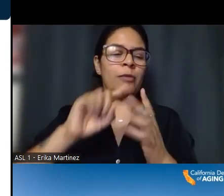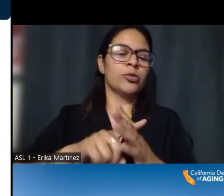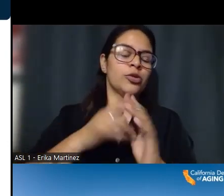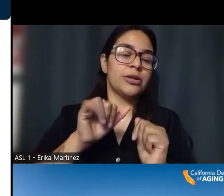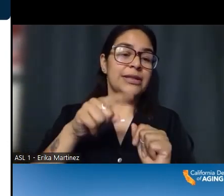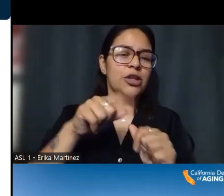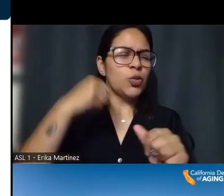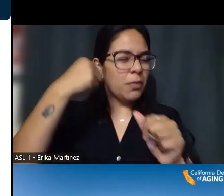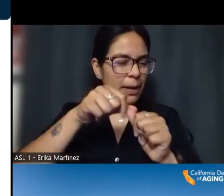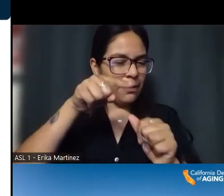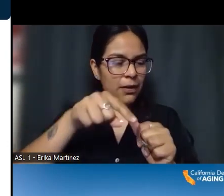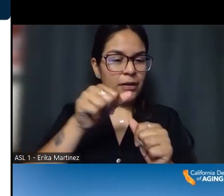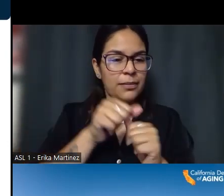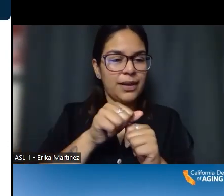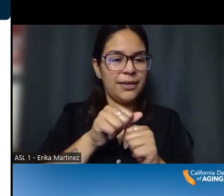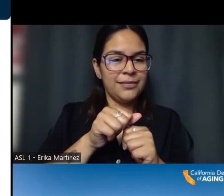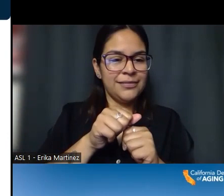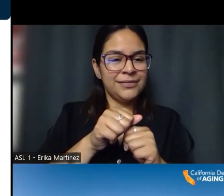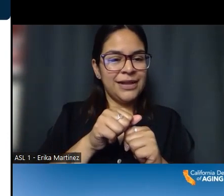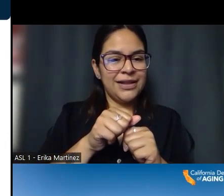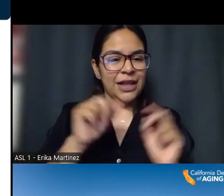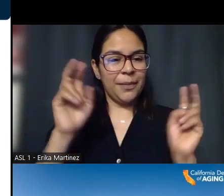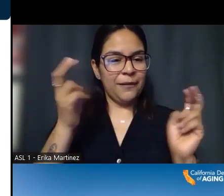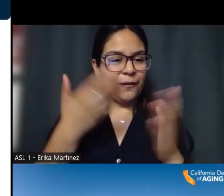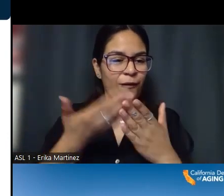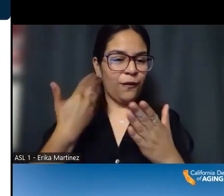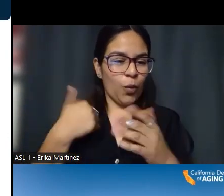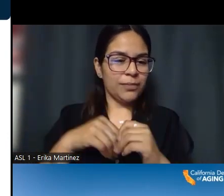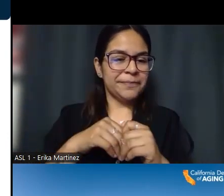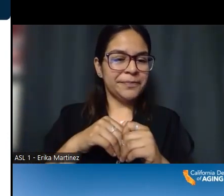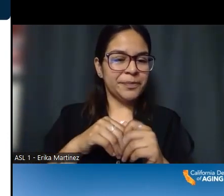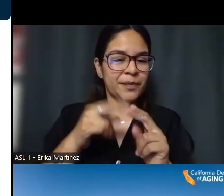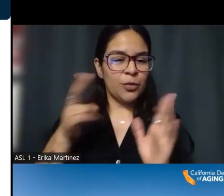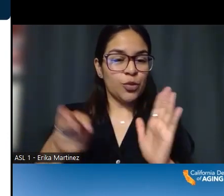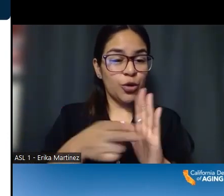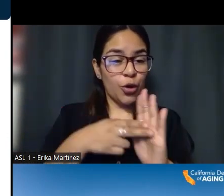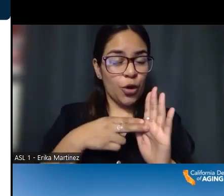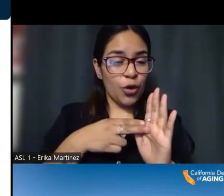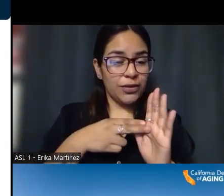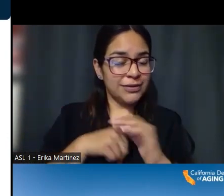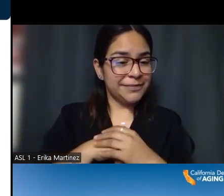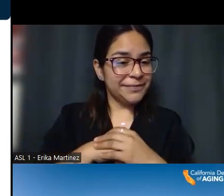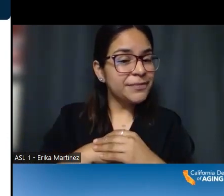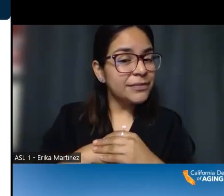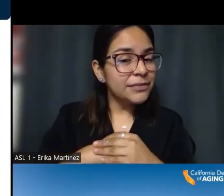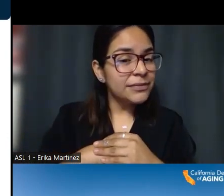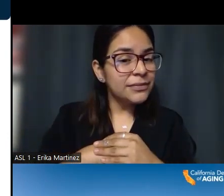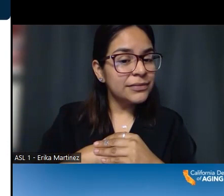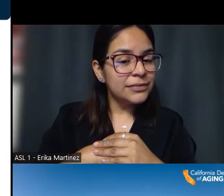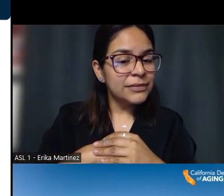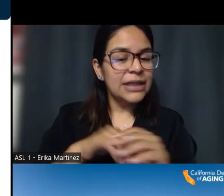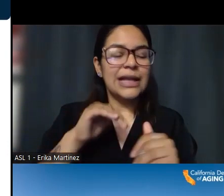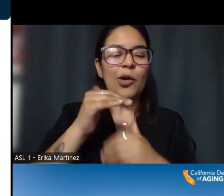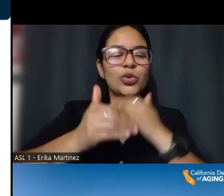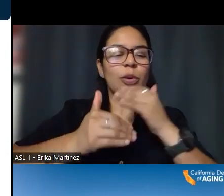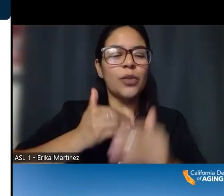remember EPL hearings or the EPL bill. Sometimes facilities refer to the interdisciplinary team process as